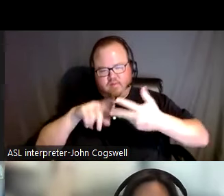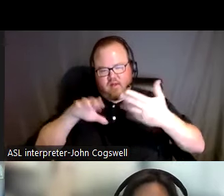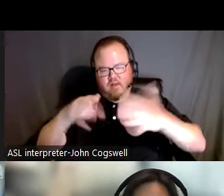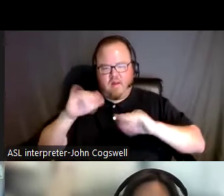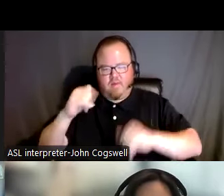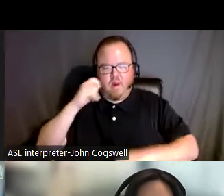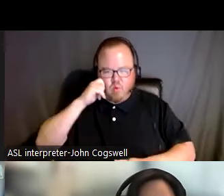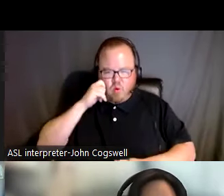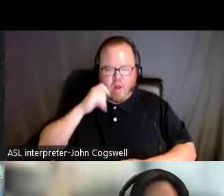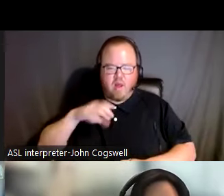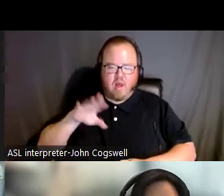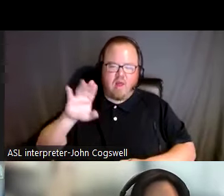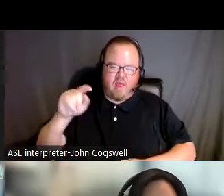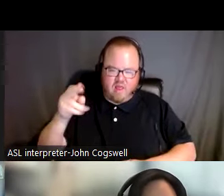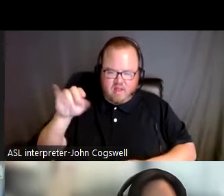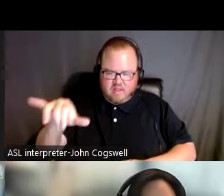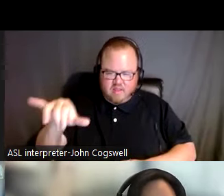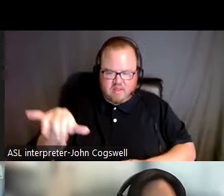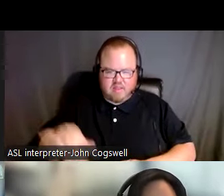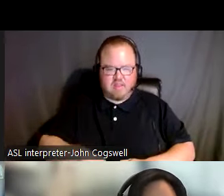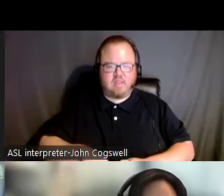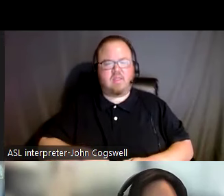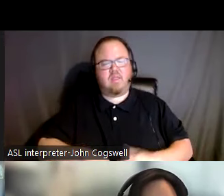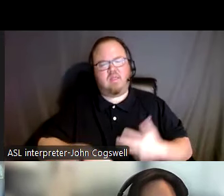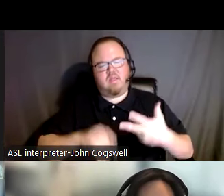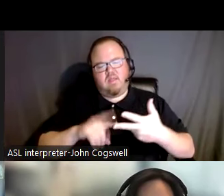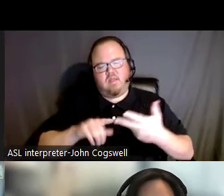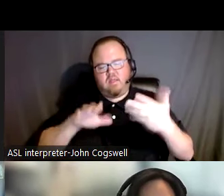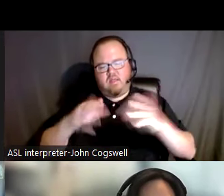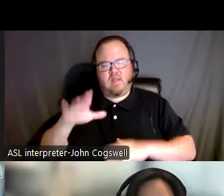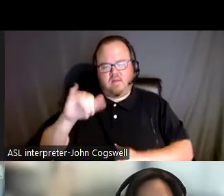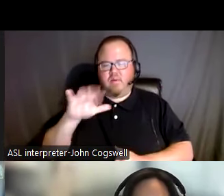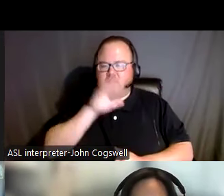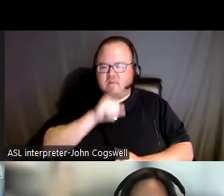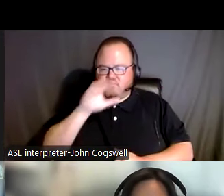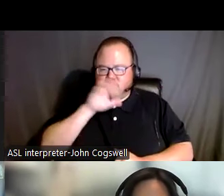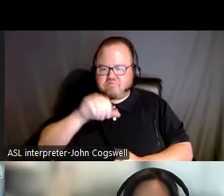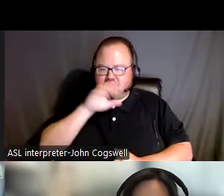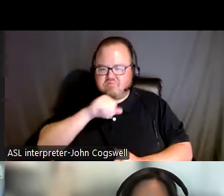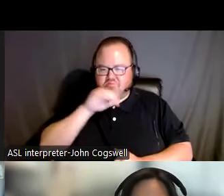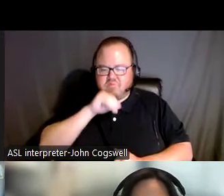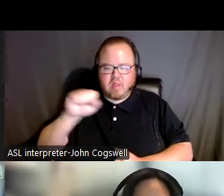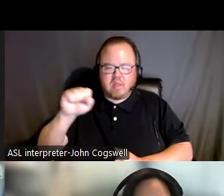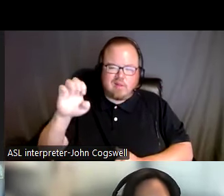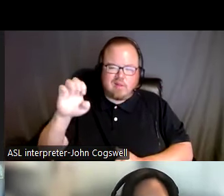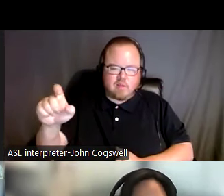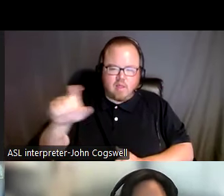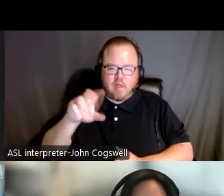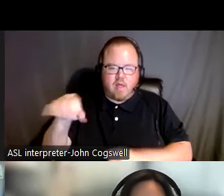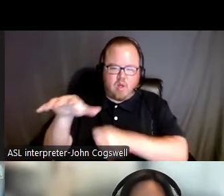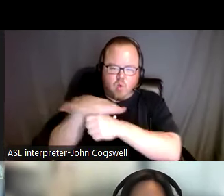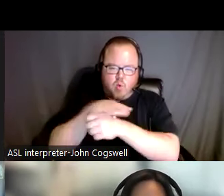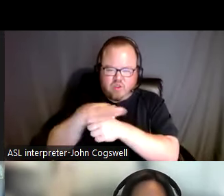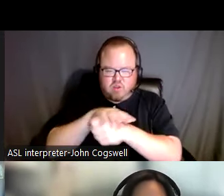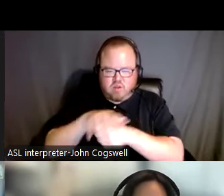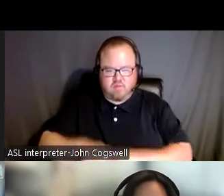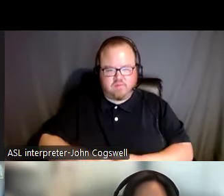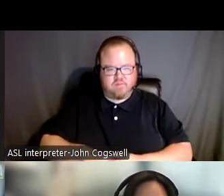and ethnicity. And then we're also going to be looking at death rates by age group, sex, and region. Next slide, please.